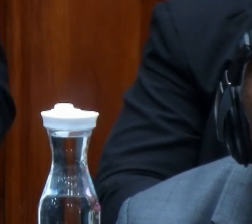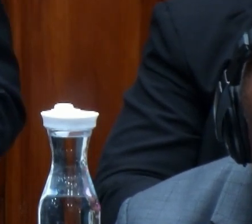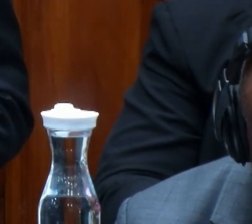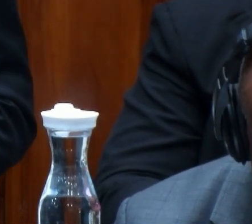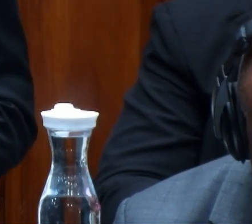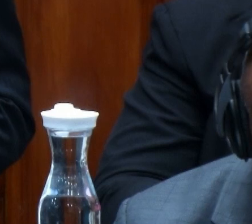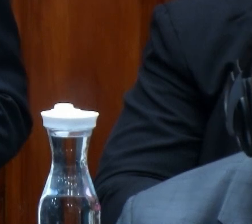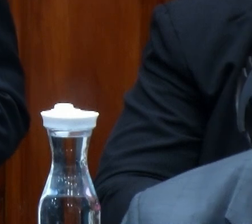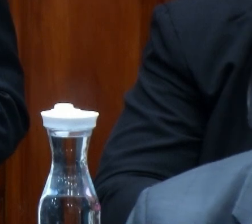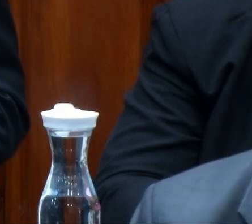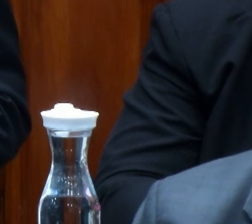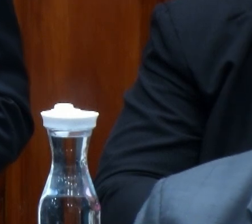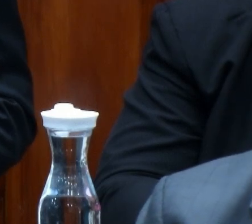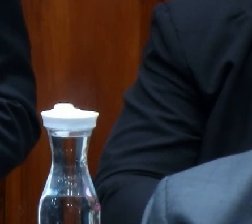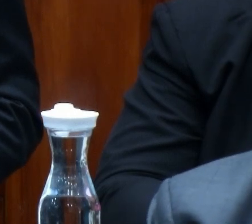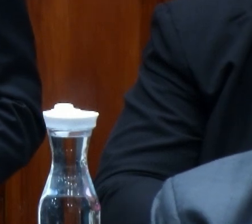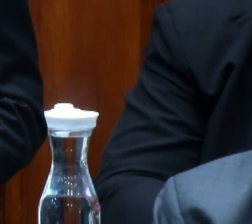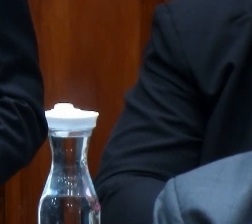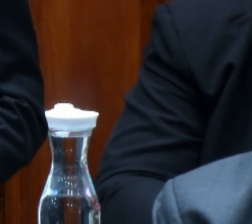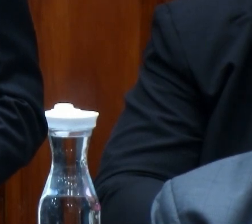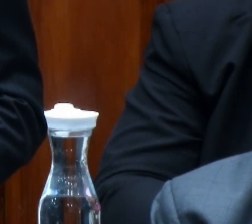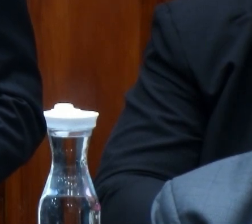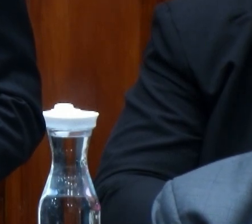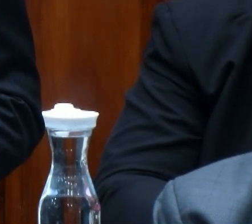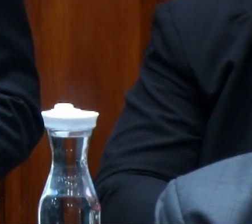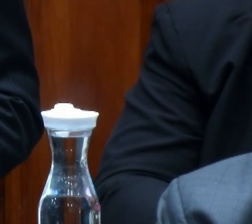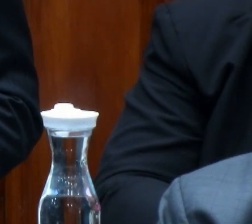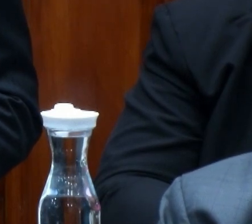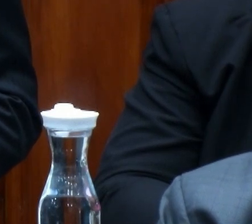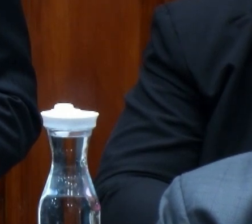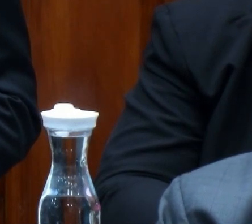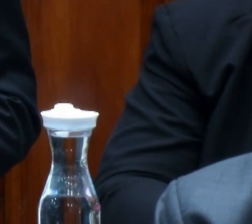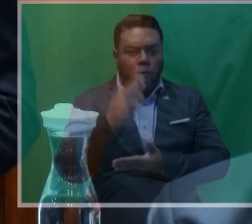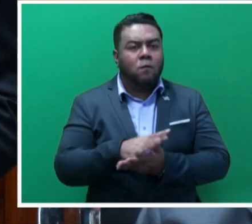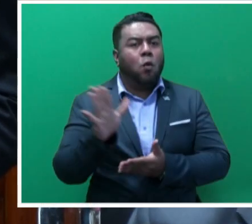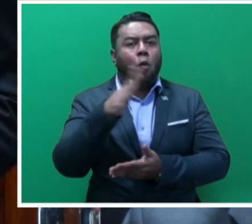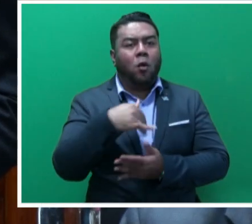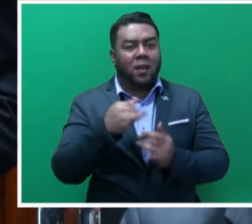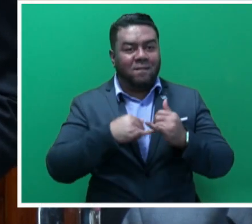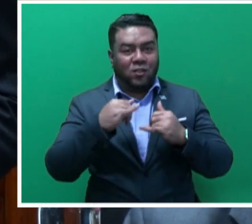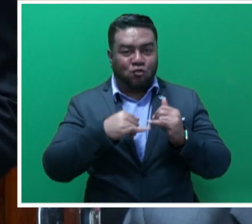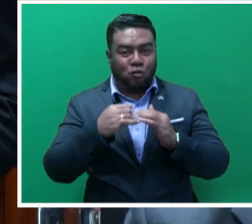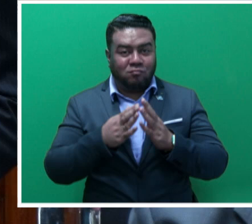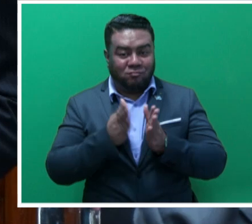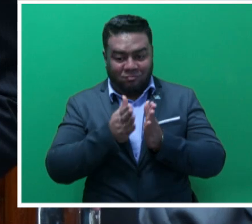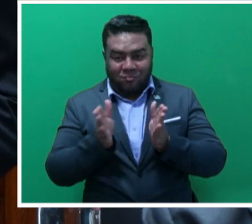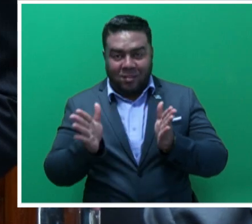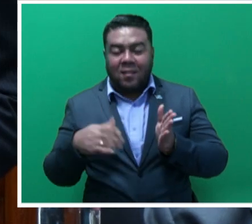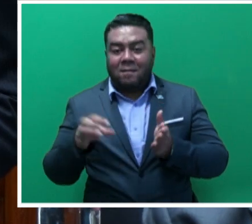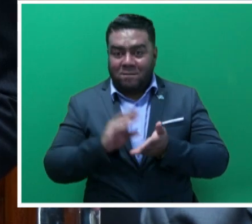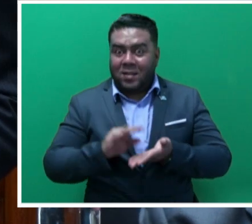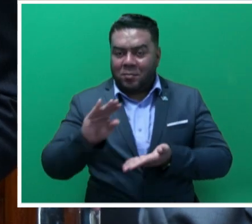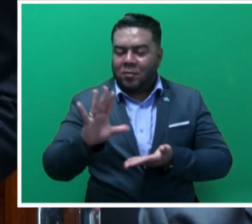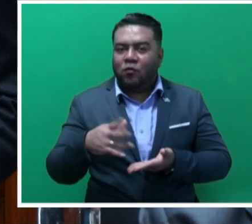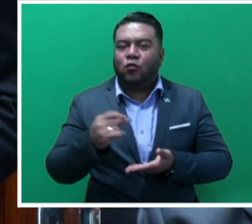Aviation Academy. This academy is not only an infrastructure investment, it is a testament to a national airline's